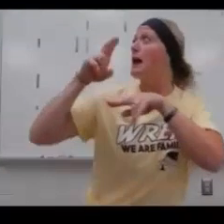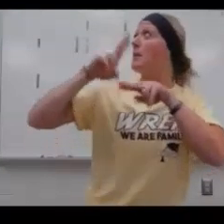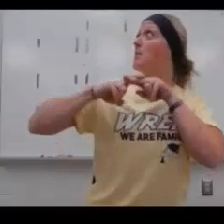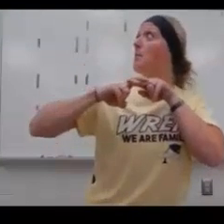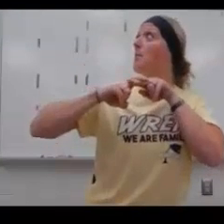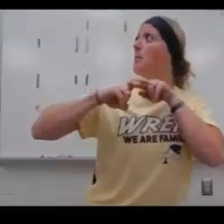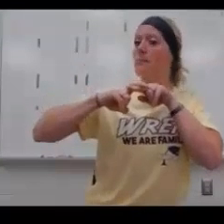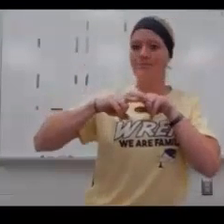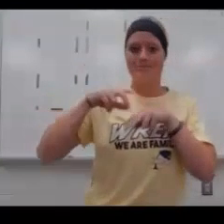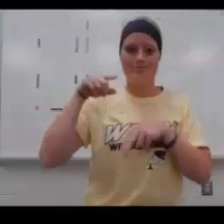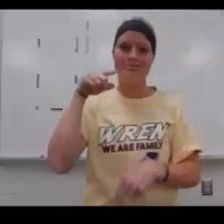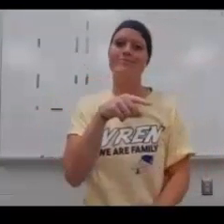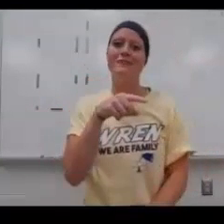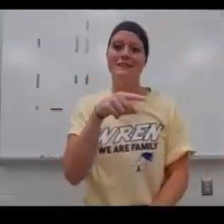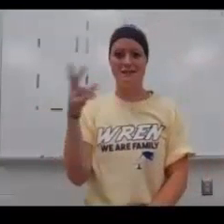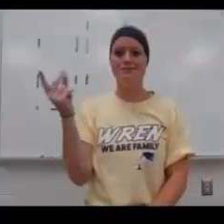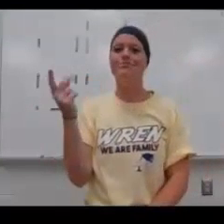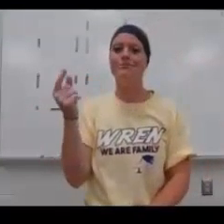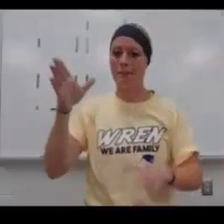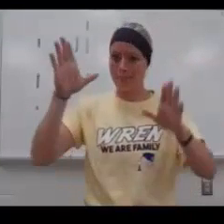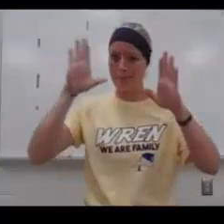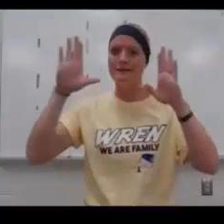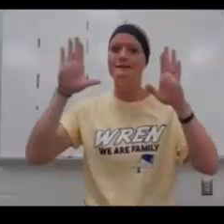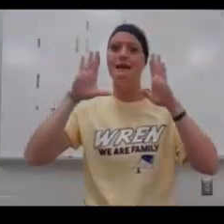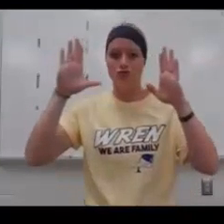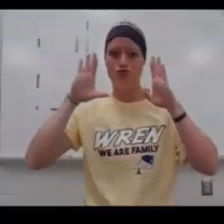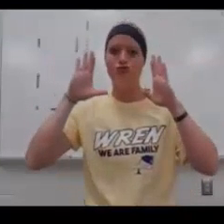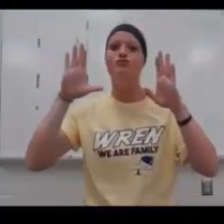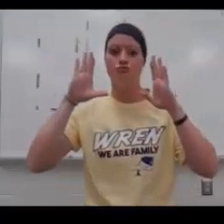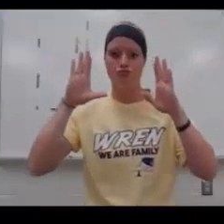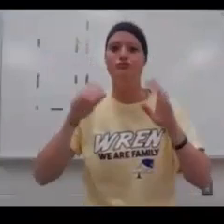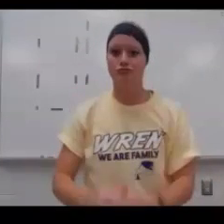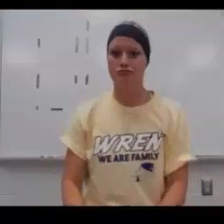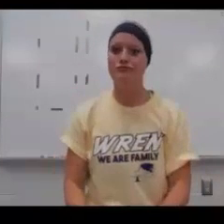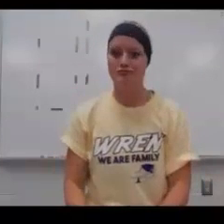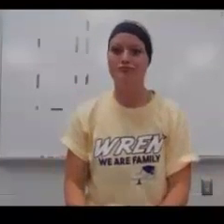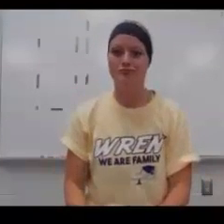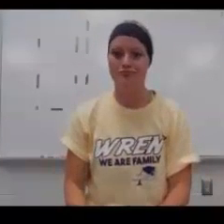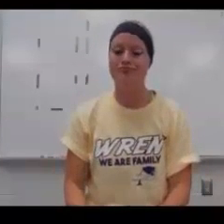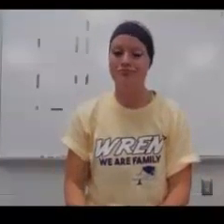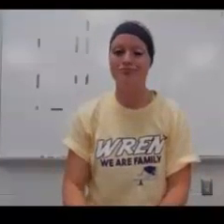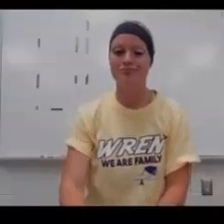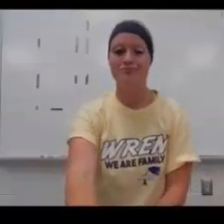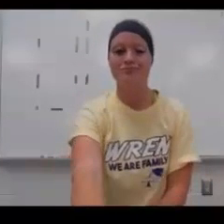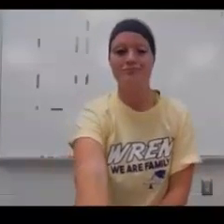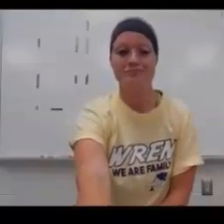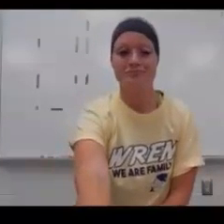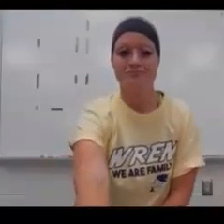freeze. And the dog would sit and listen. This dog paid attention